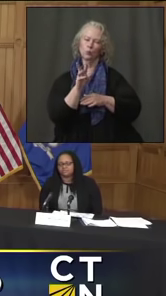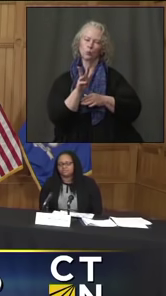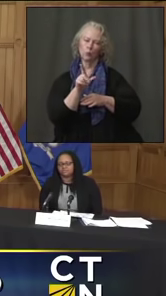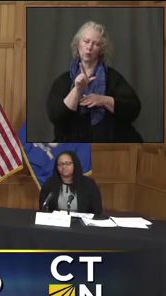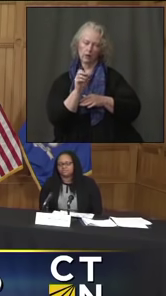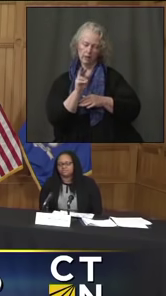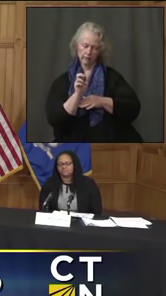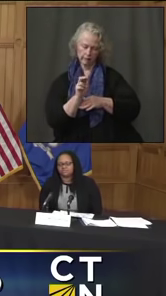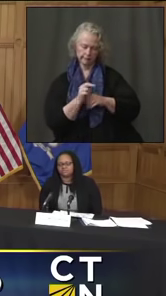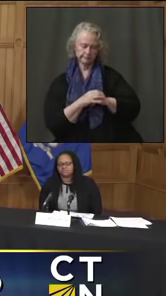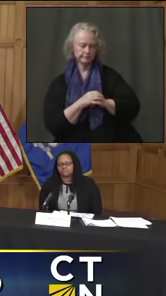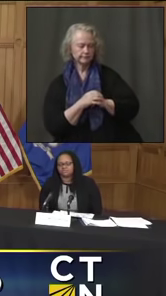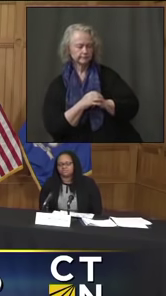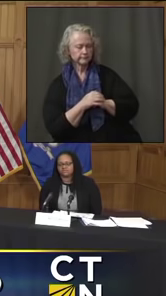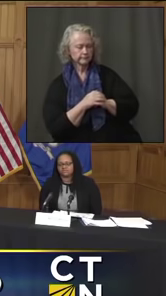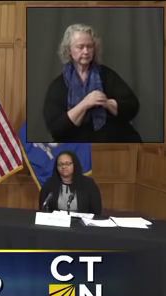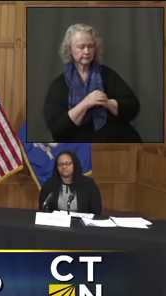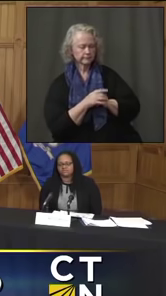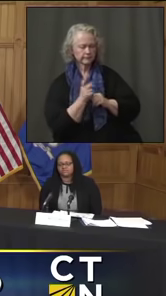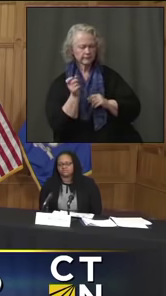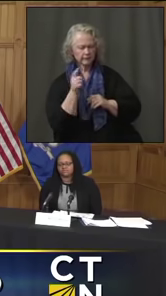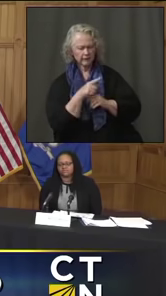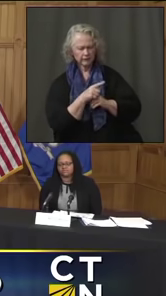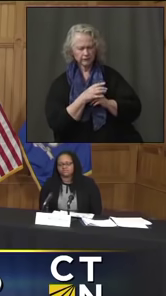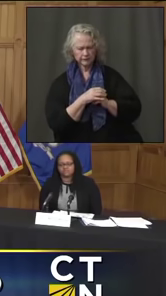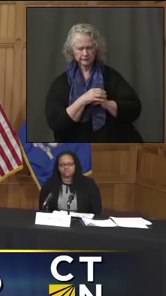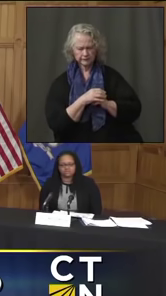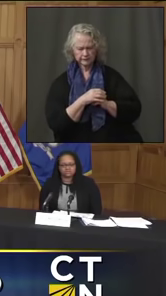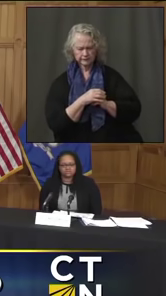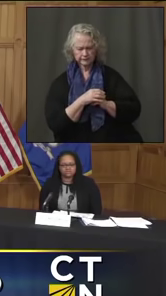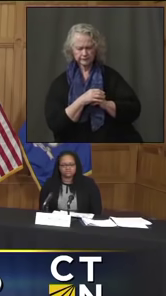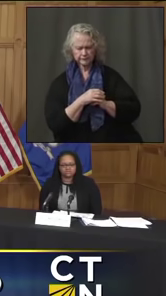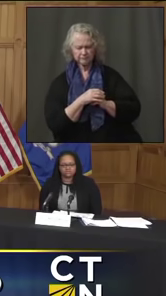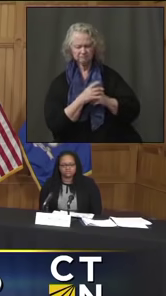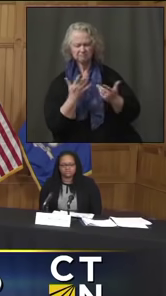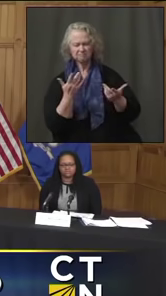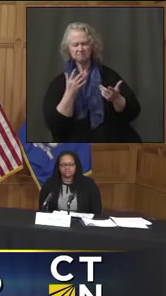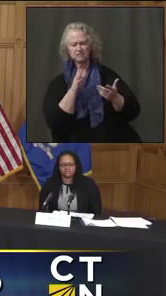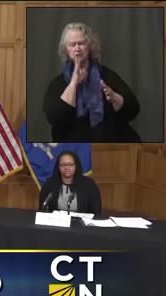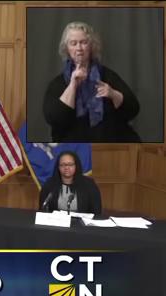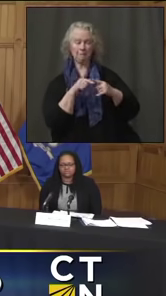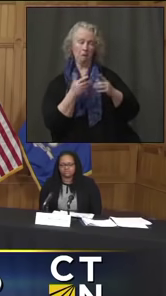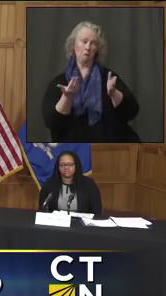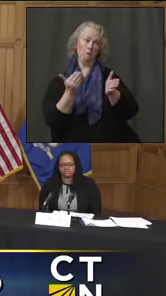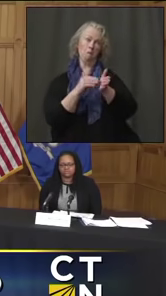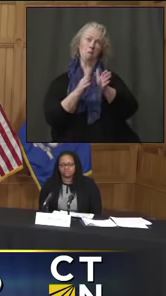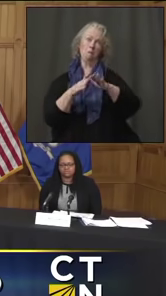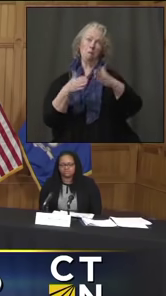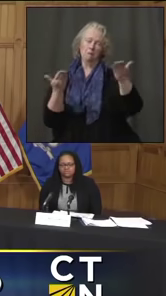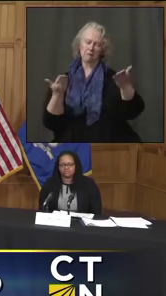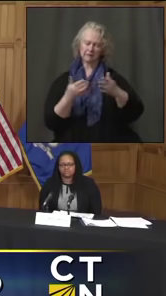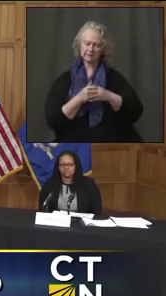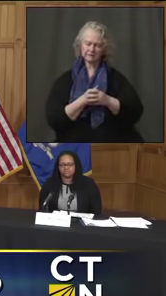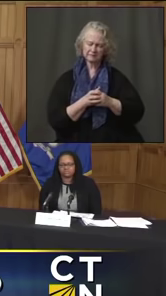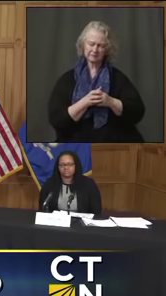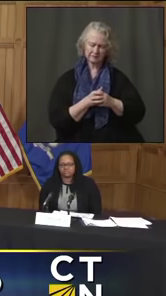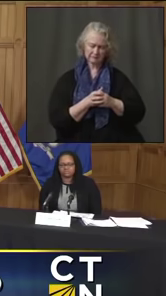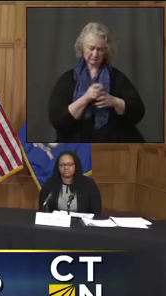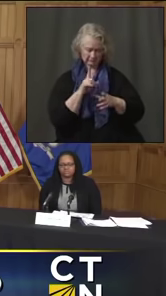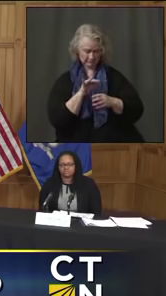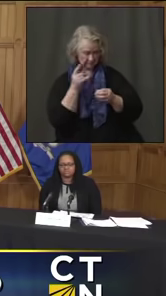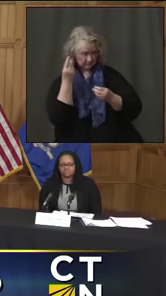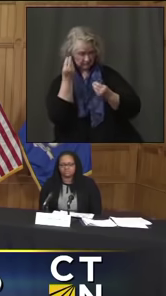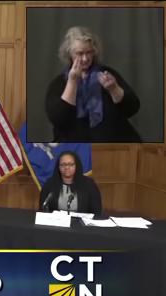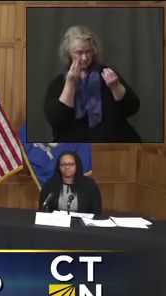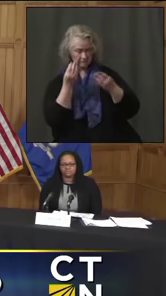Hello, Governor. I wanted to ask, in regard to the reopening, whether or not there's been consideration given